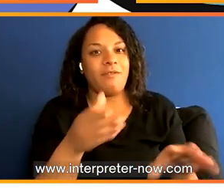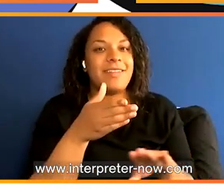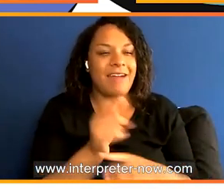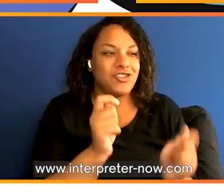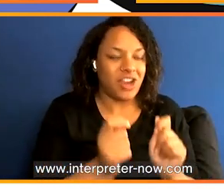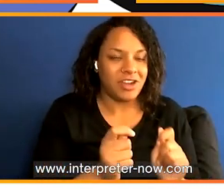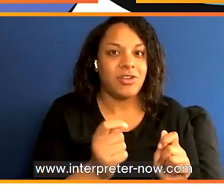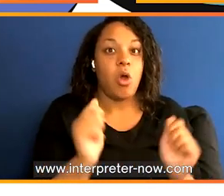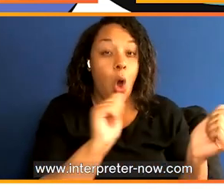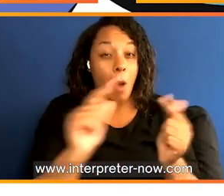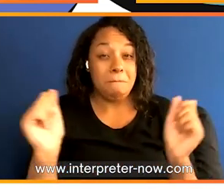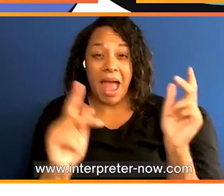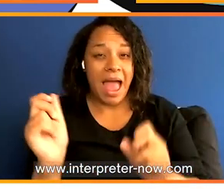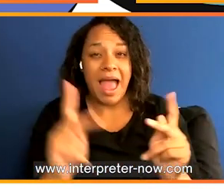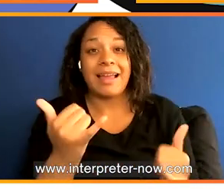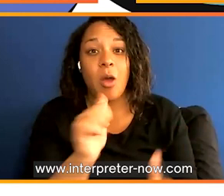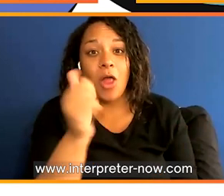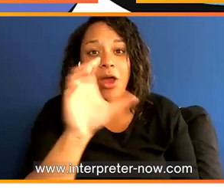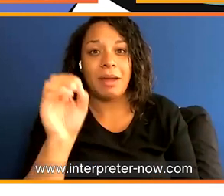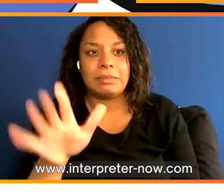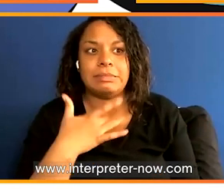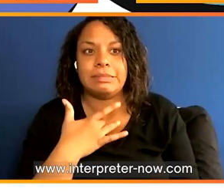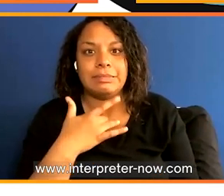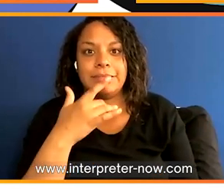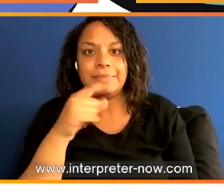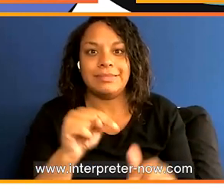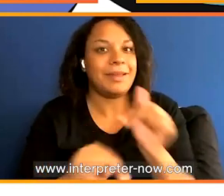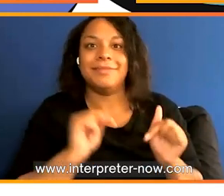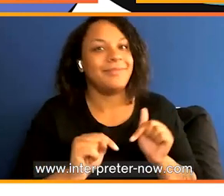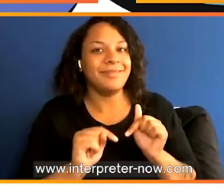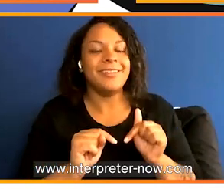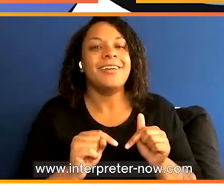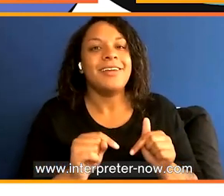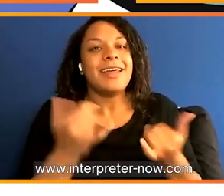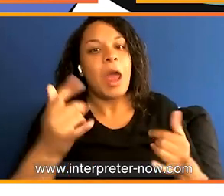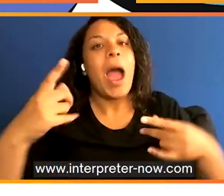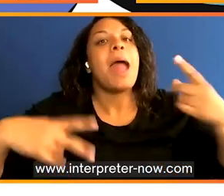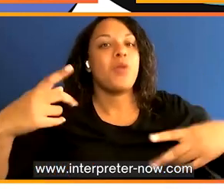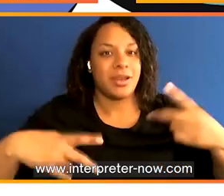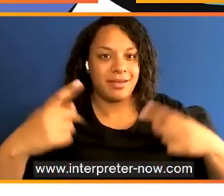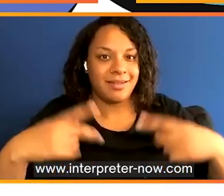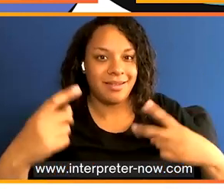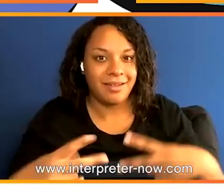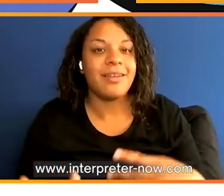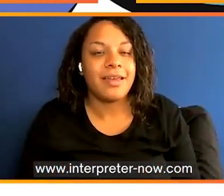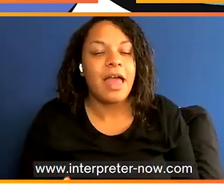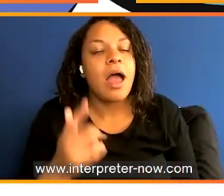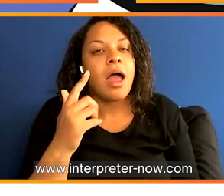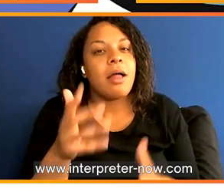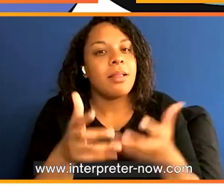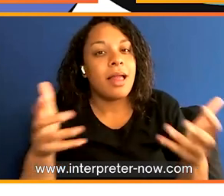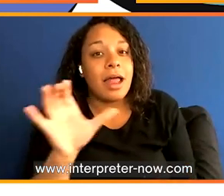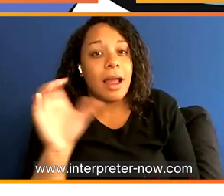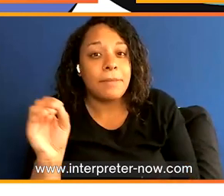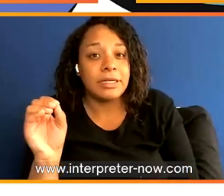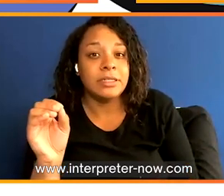a lot of companies first wanted everybody to go back to the office after after things changed. And then now a lot of companies are like, well,